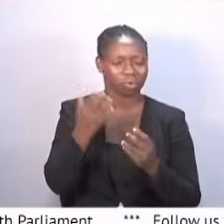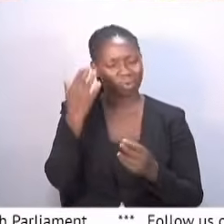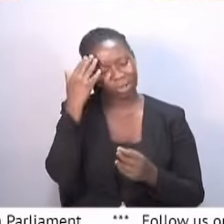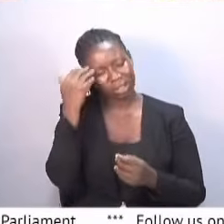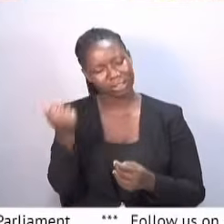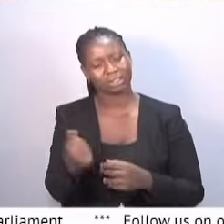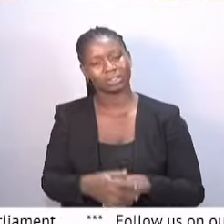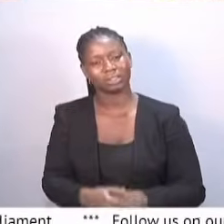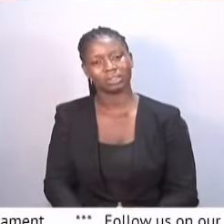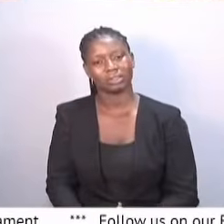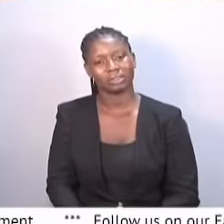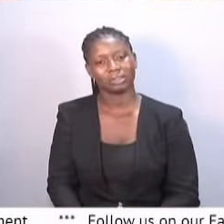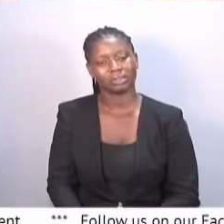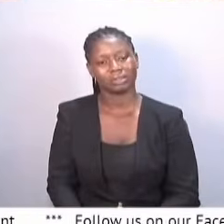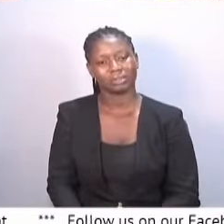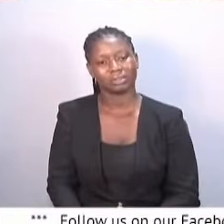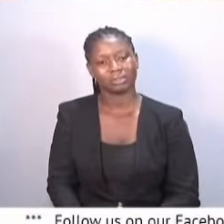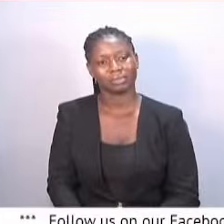Why?